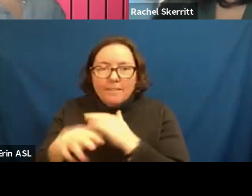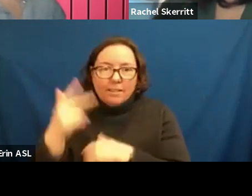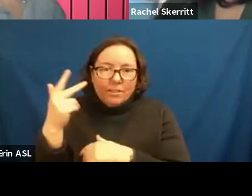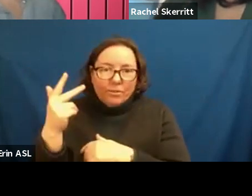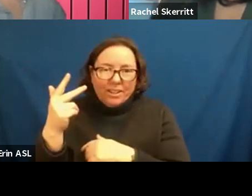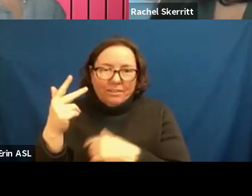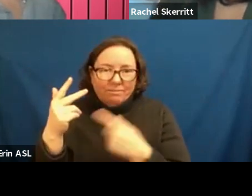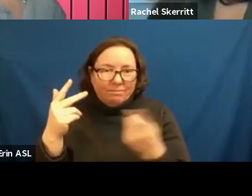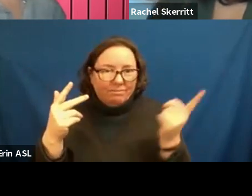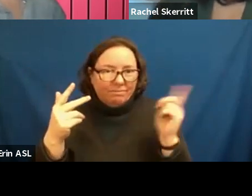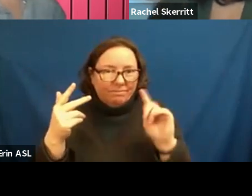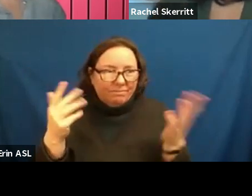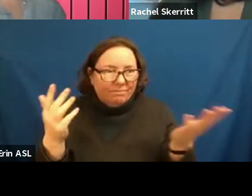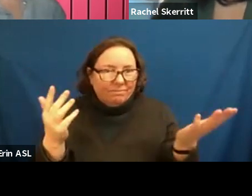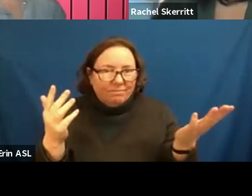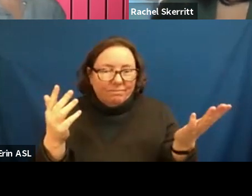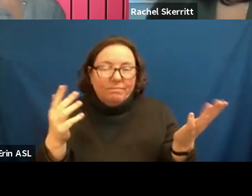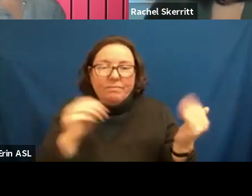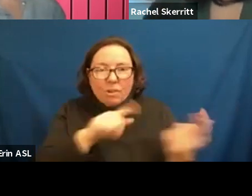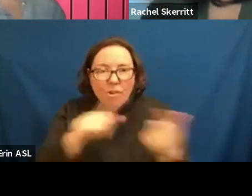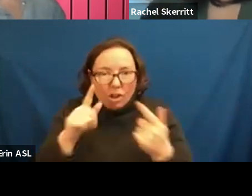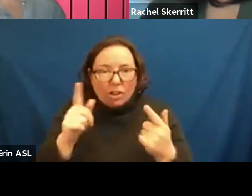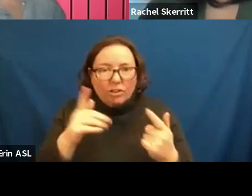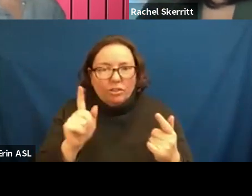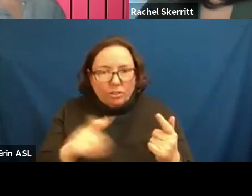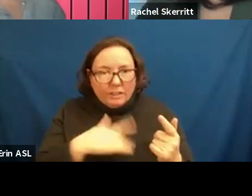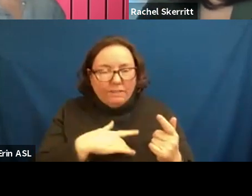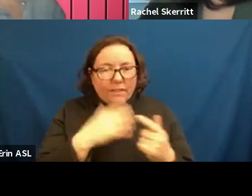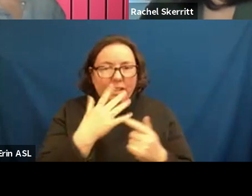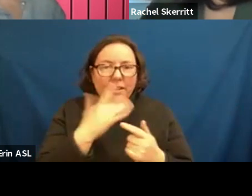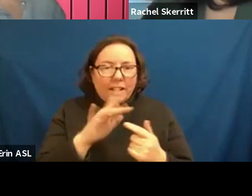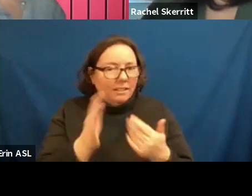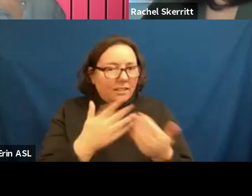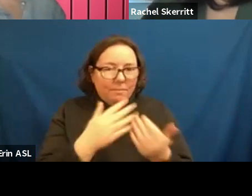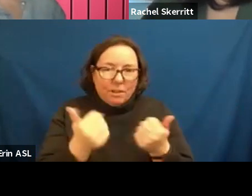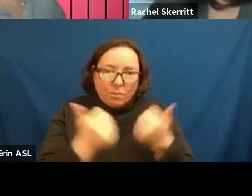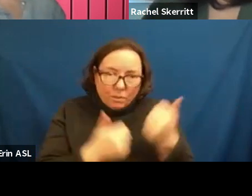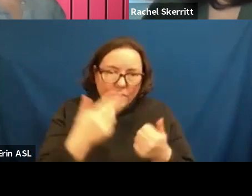All students deserve to feel like they have won the lottery, no matter what BPS school they attend. Thank you.